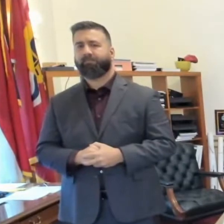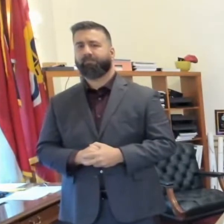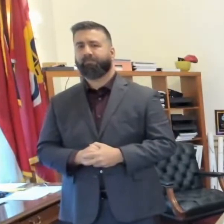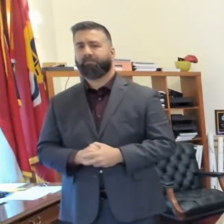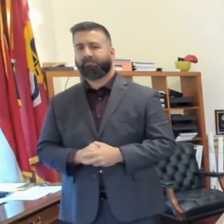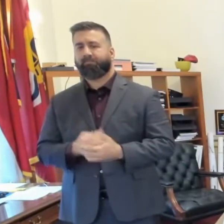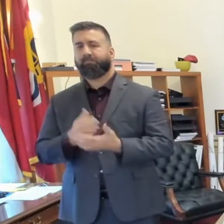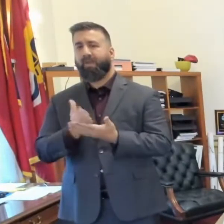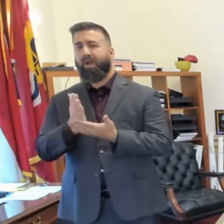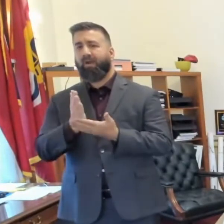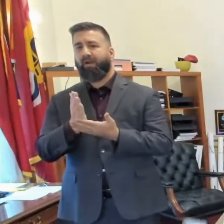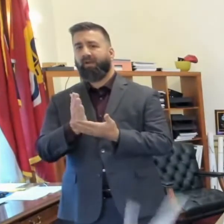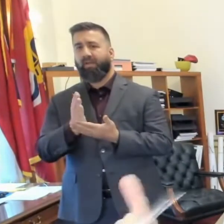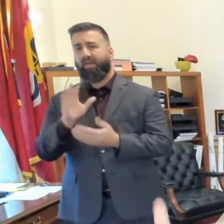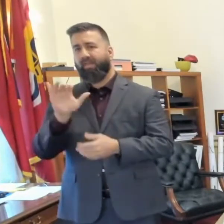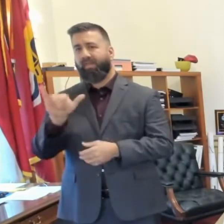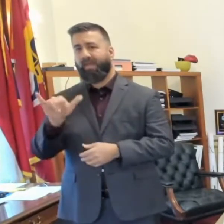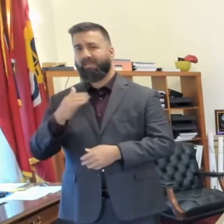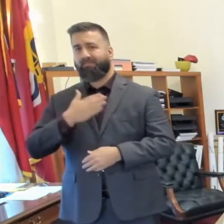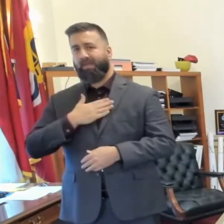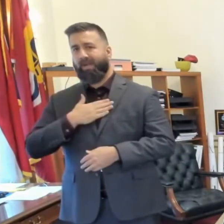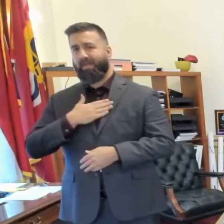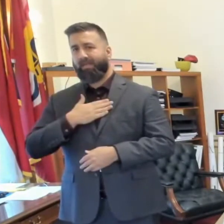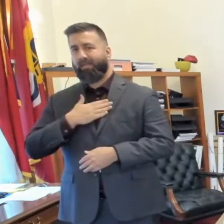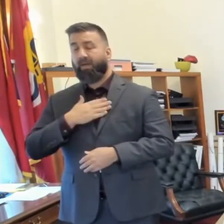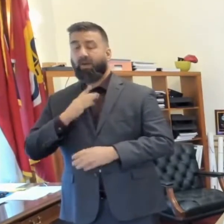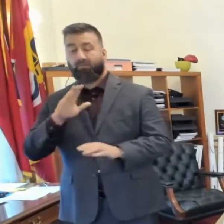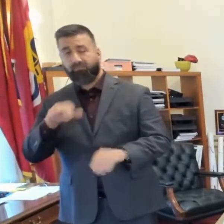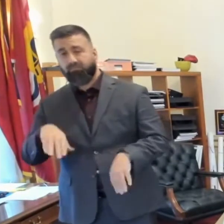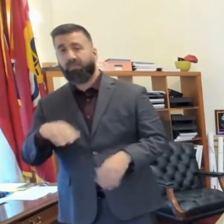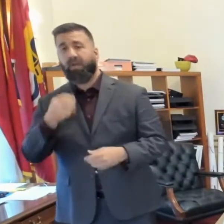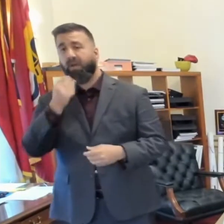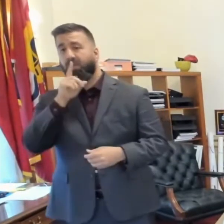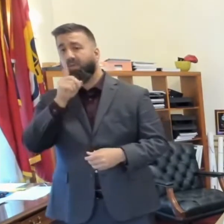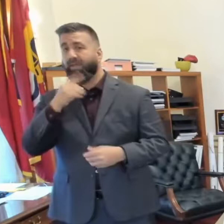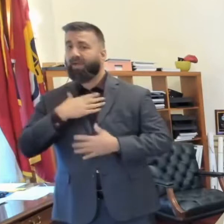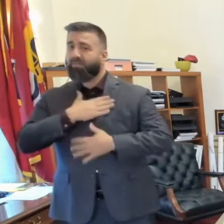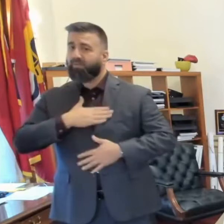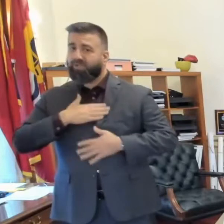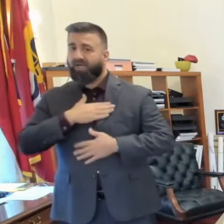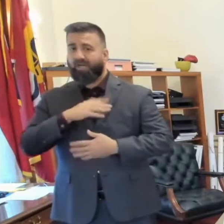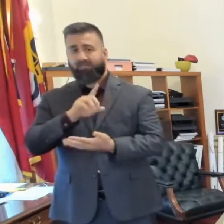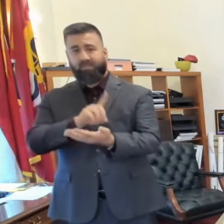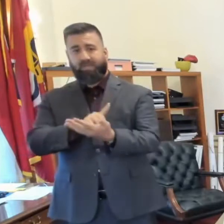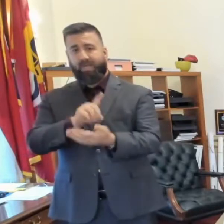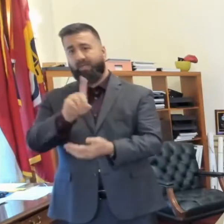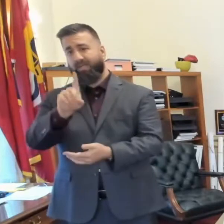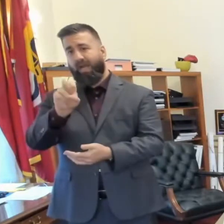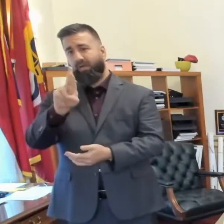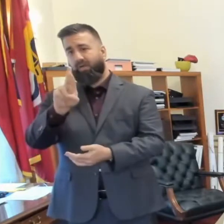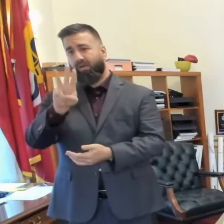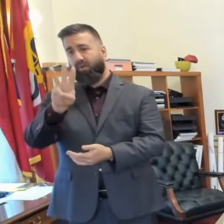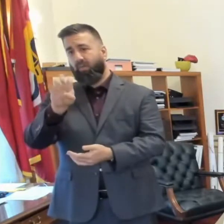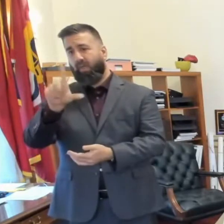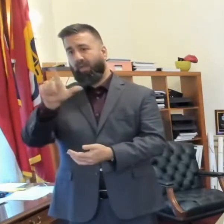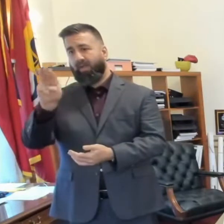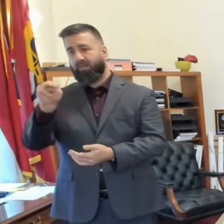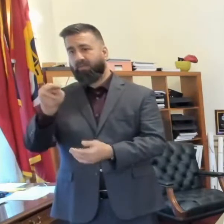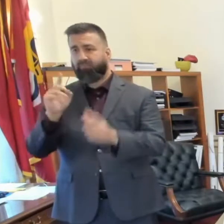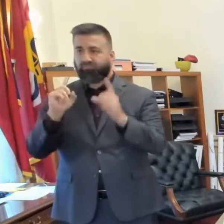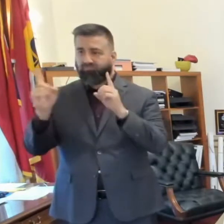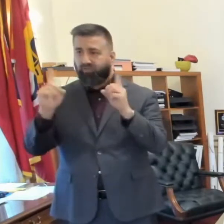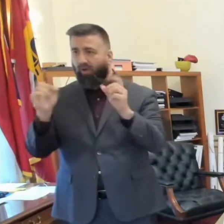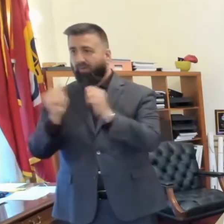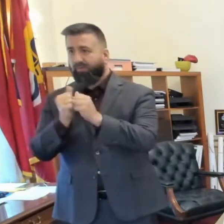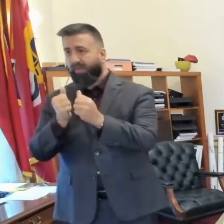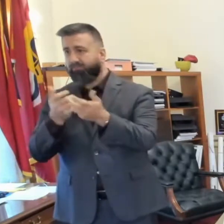All right, that's it for my, I appreciated Dr. Randall Williams taking the time to really talk me through this,